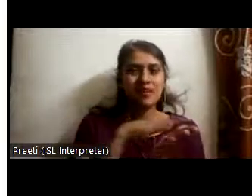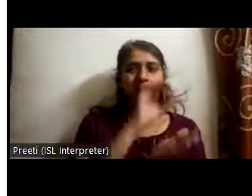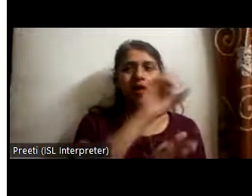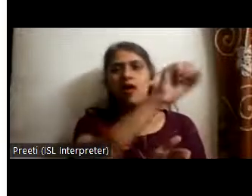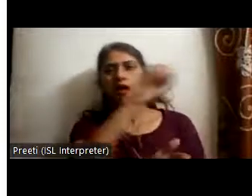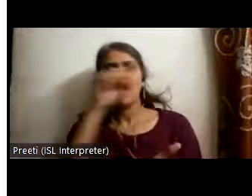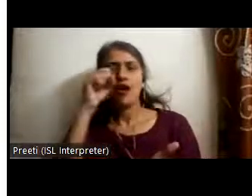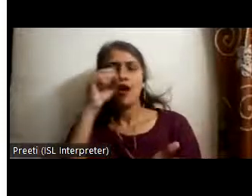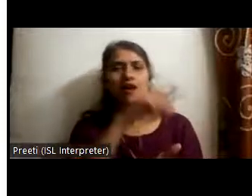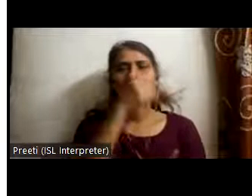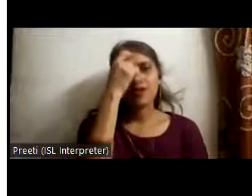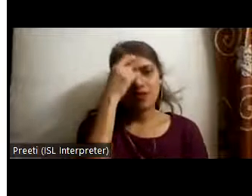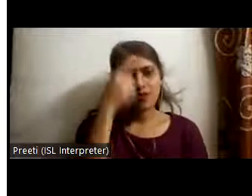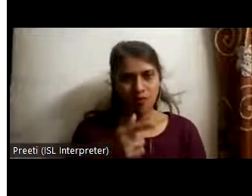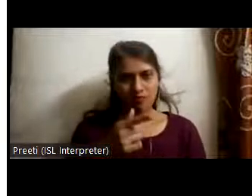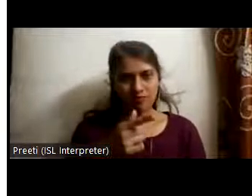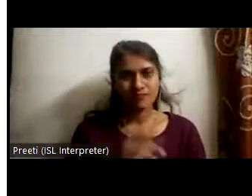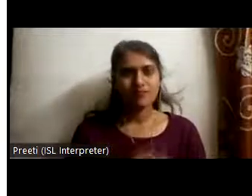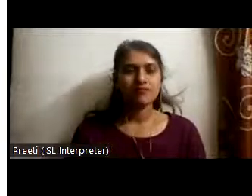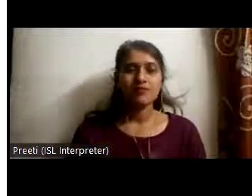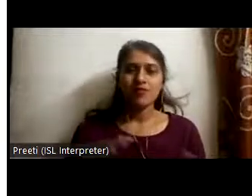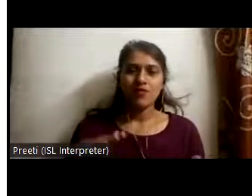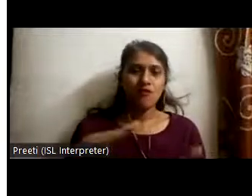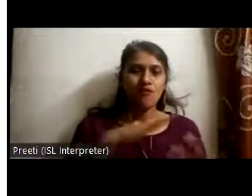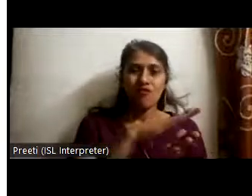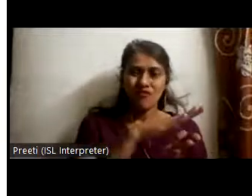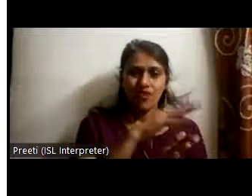lock, because it is a slope, his wheelchair will roll down.